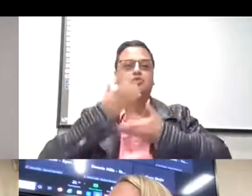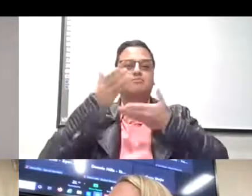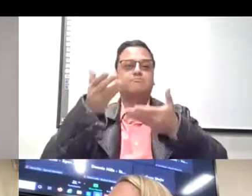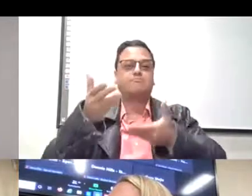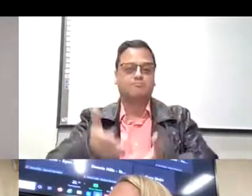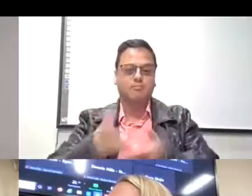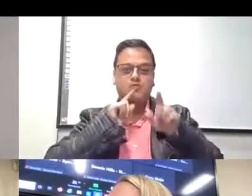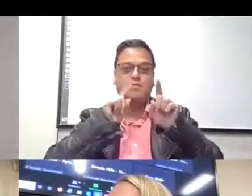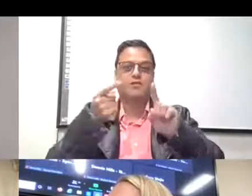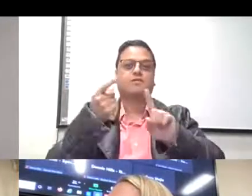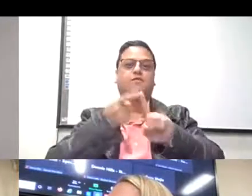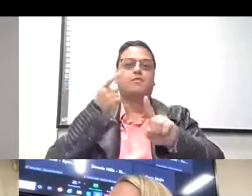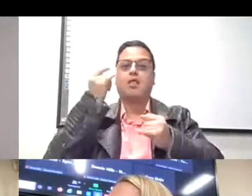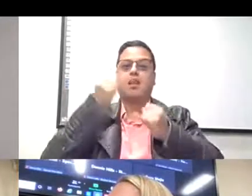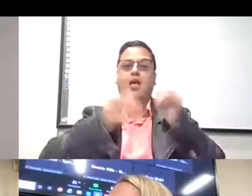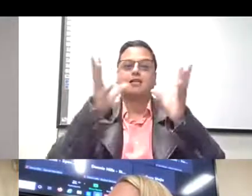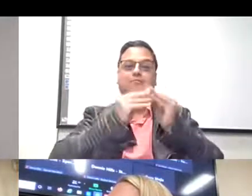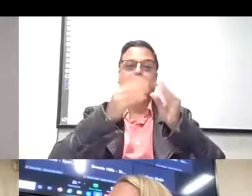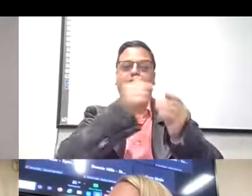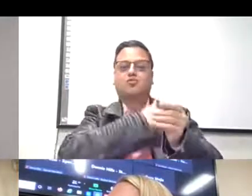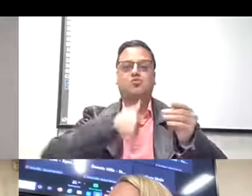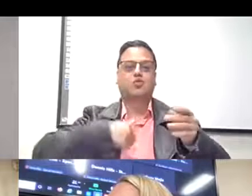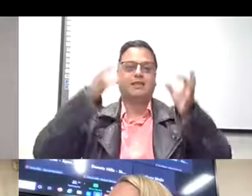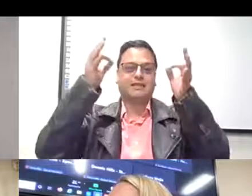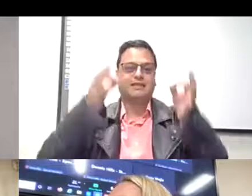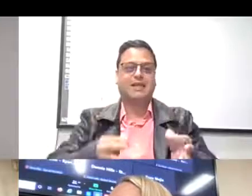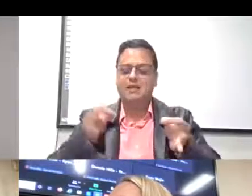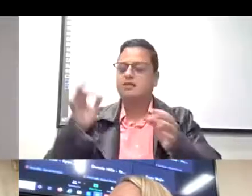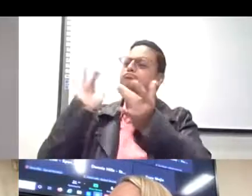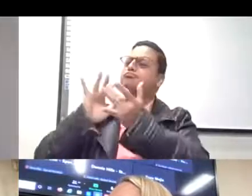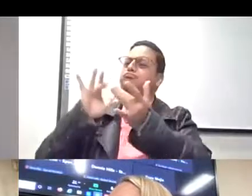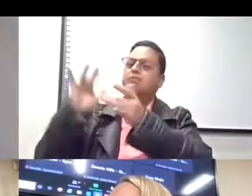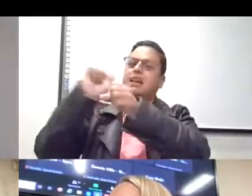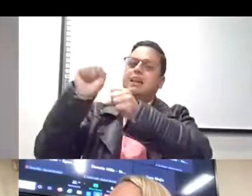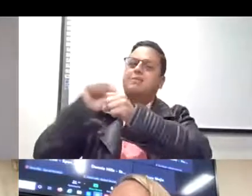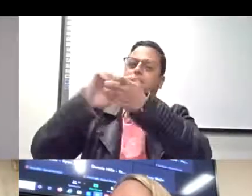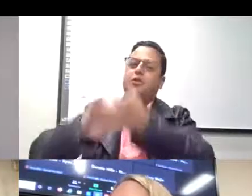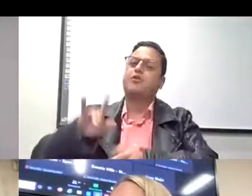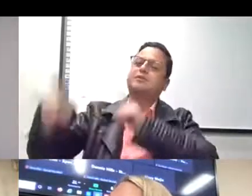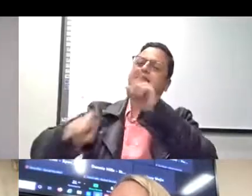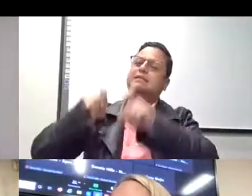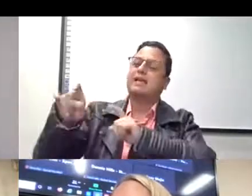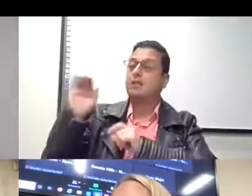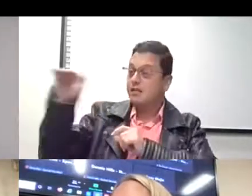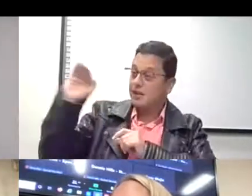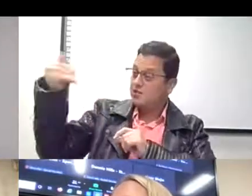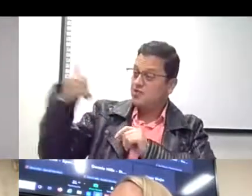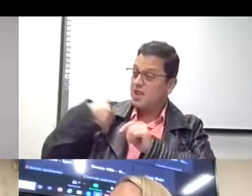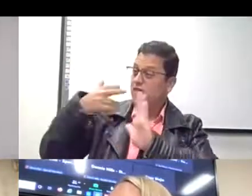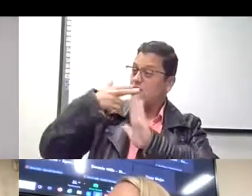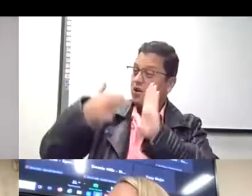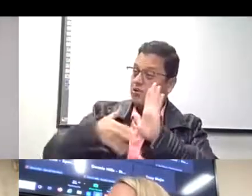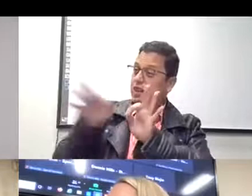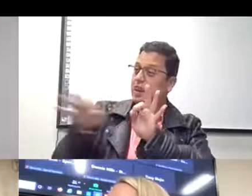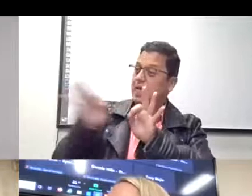last meeting, we decided let's reach out to our labor partners and let's ask if they have some contract language that we